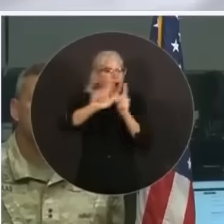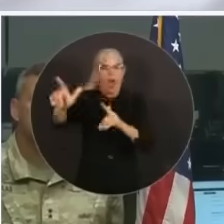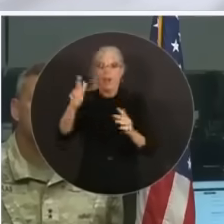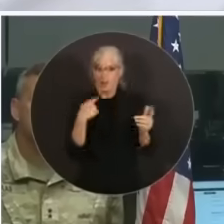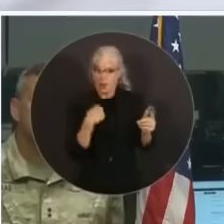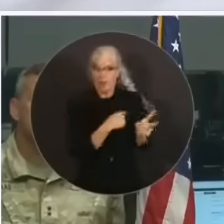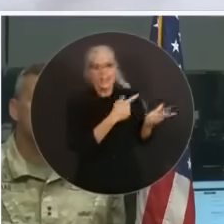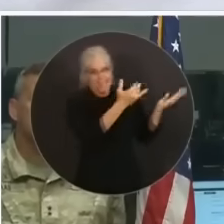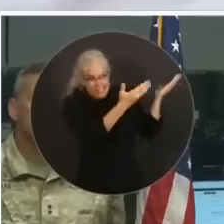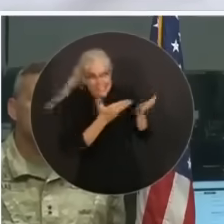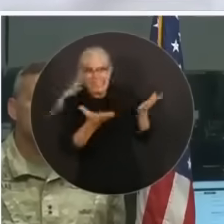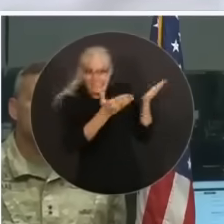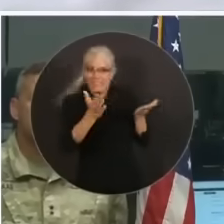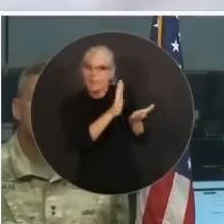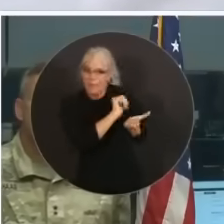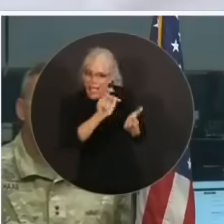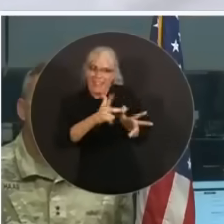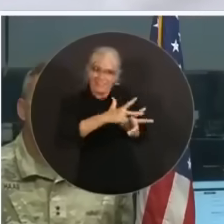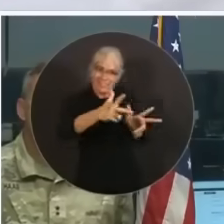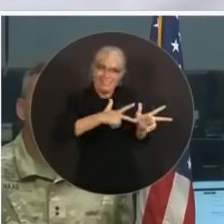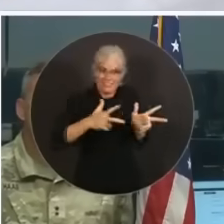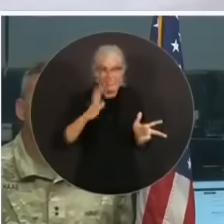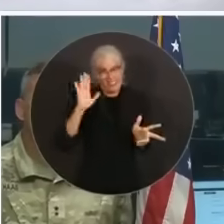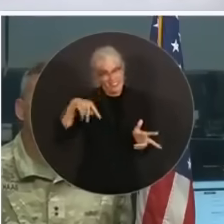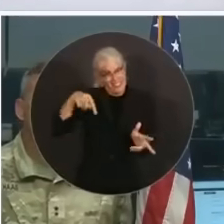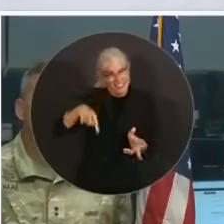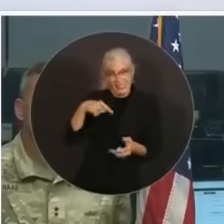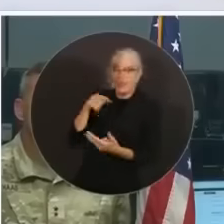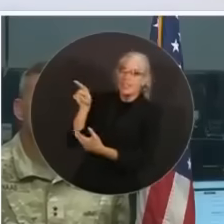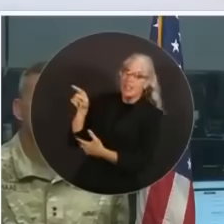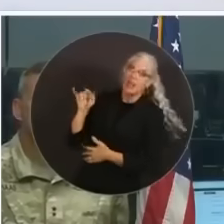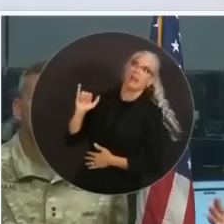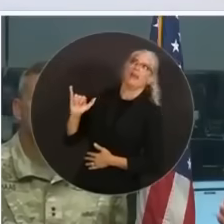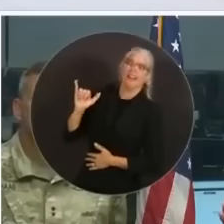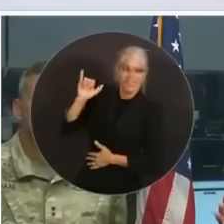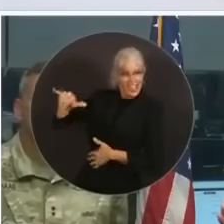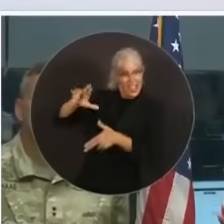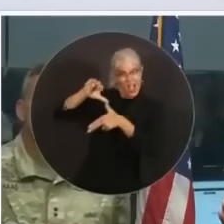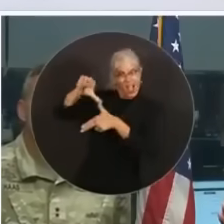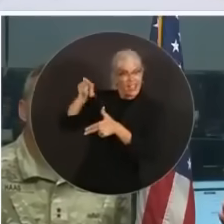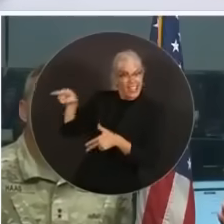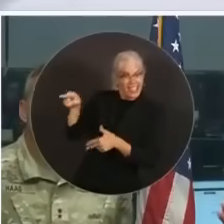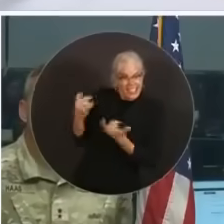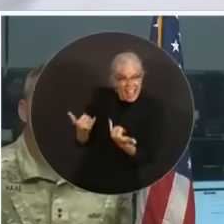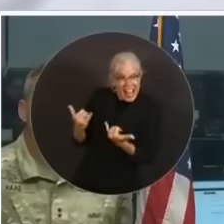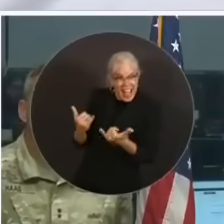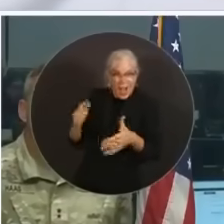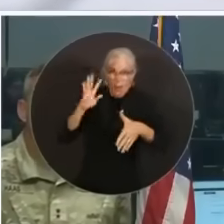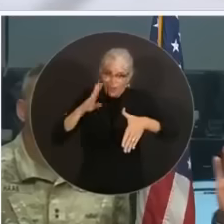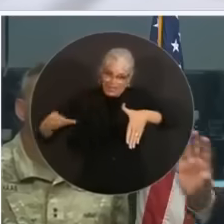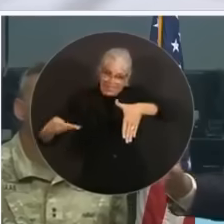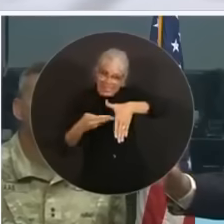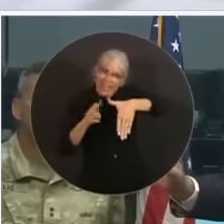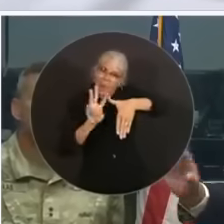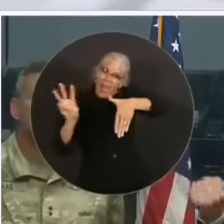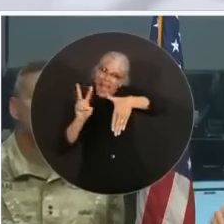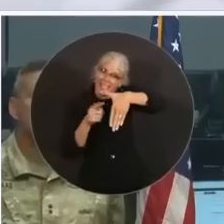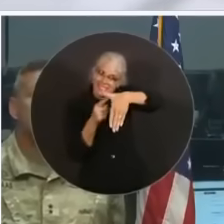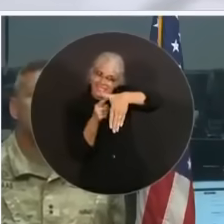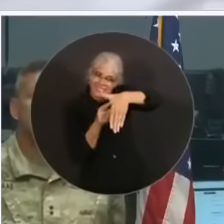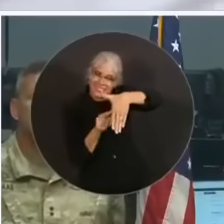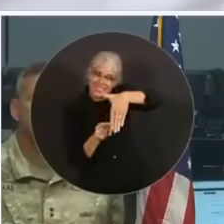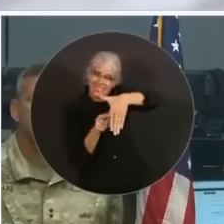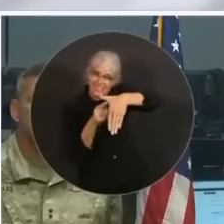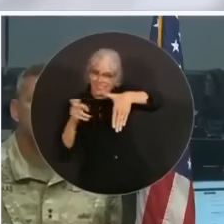the storm. This is a storm, the path of this storm that would hit the western part of the Florida Peninsula, then go all the way